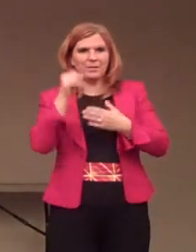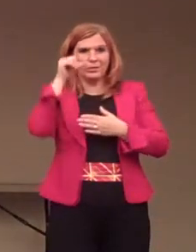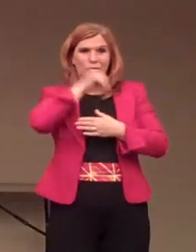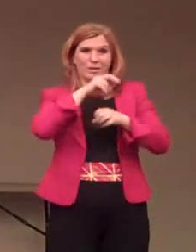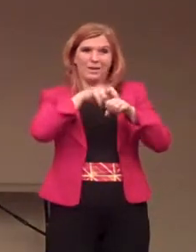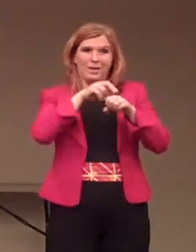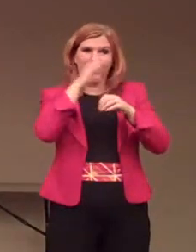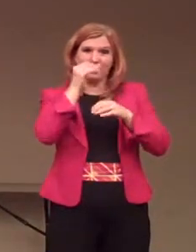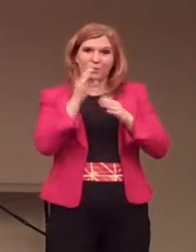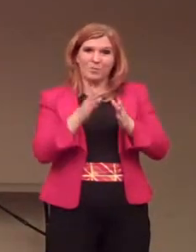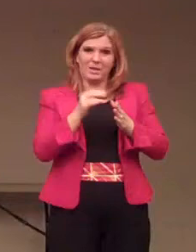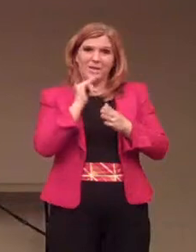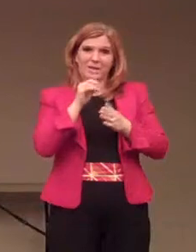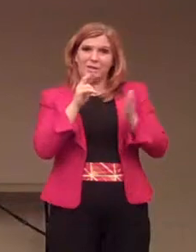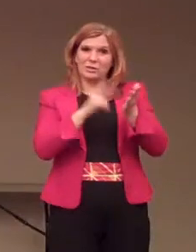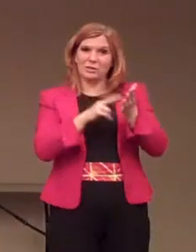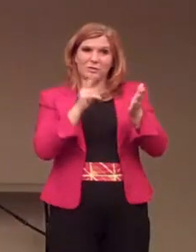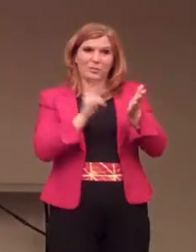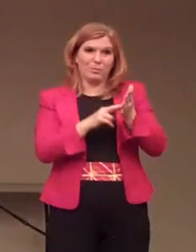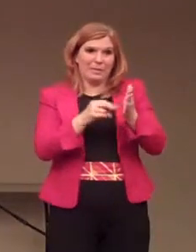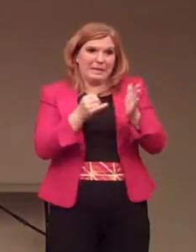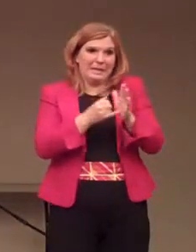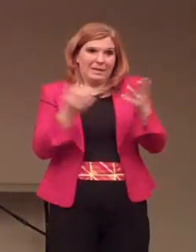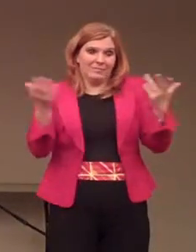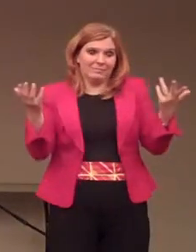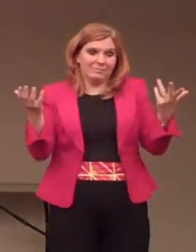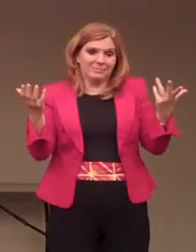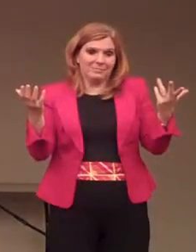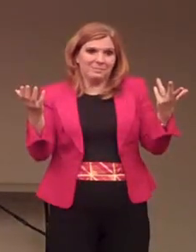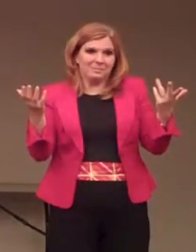drunken Irishman is to repeat a redundancy.